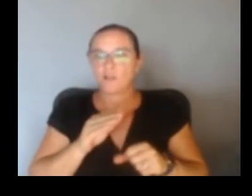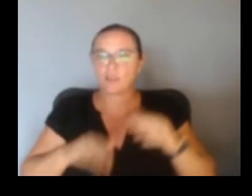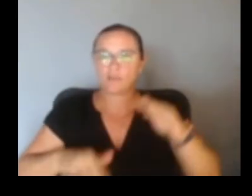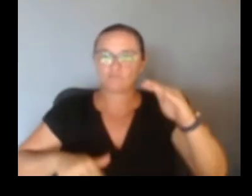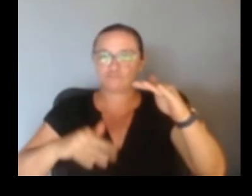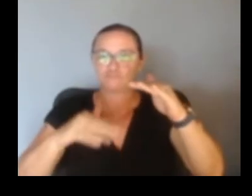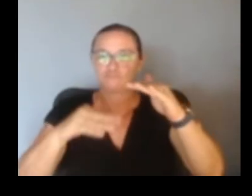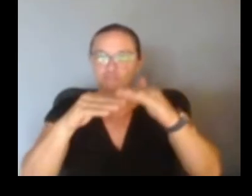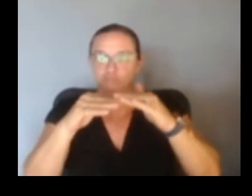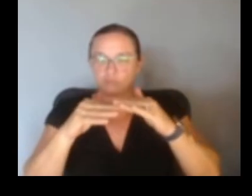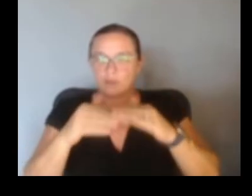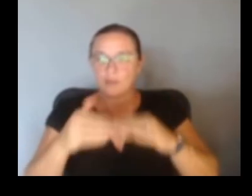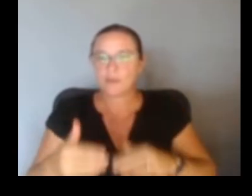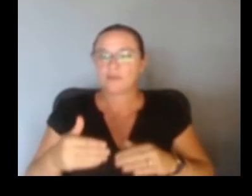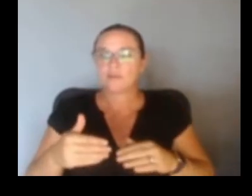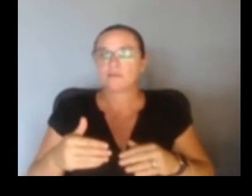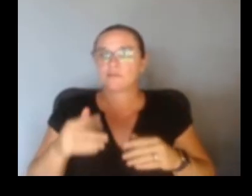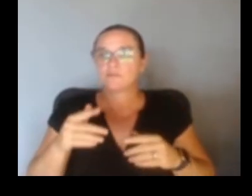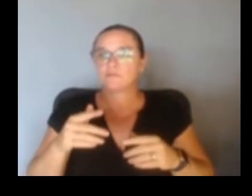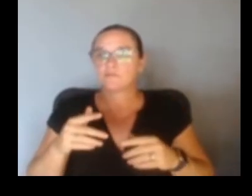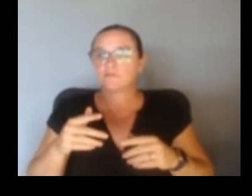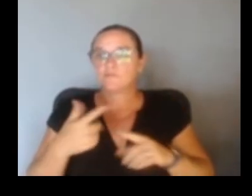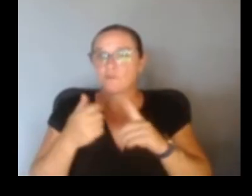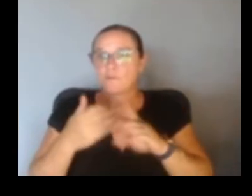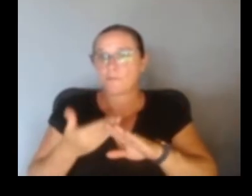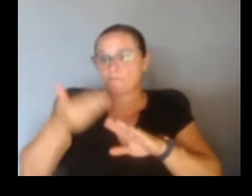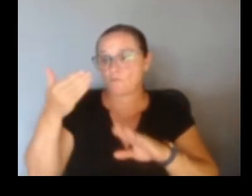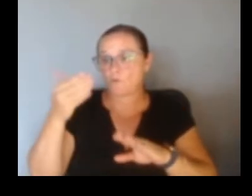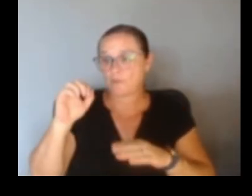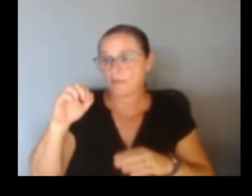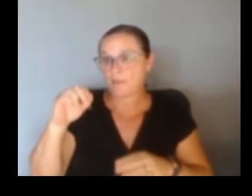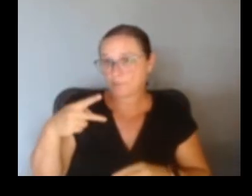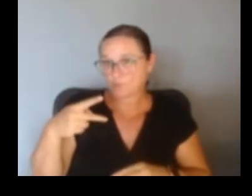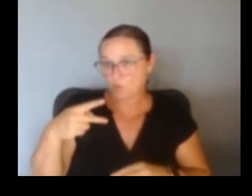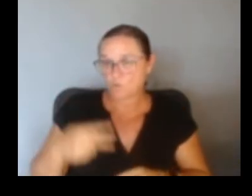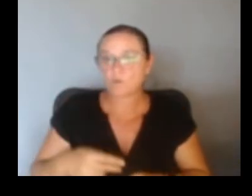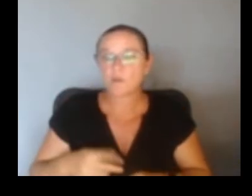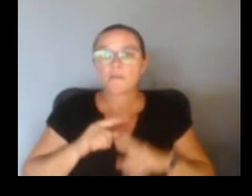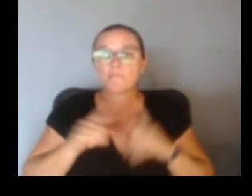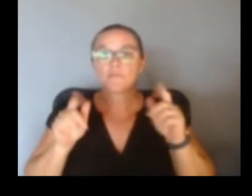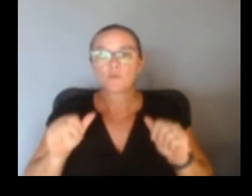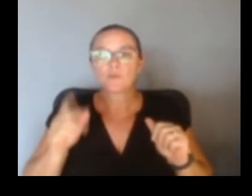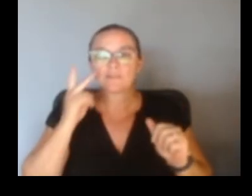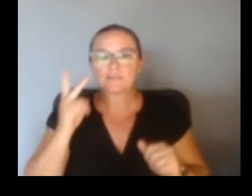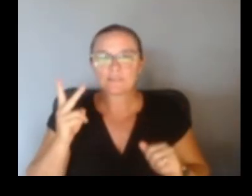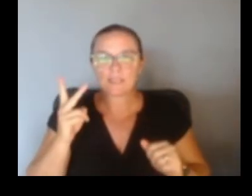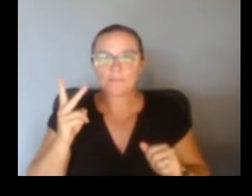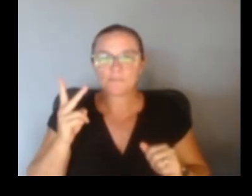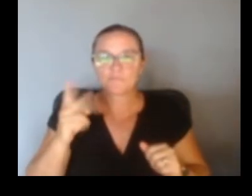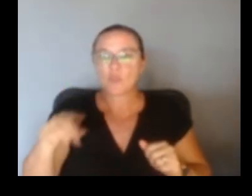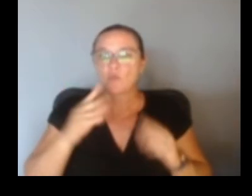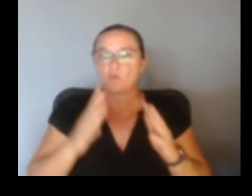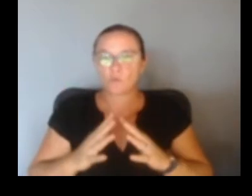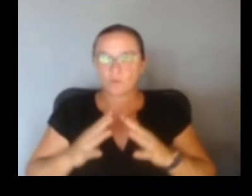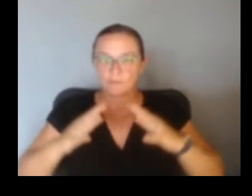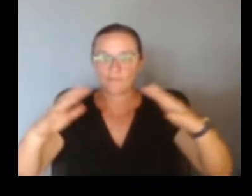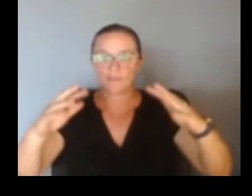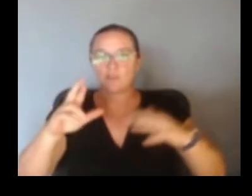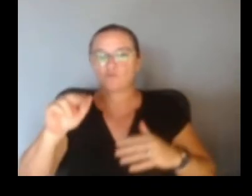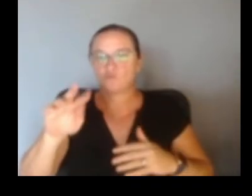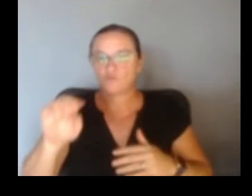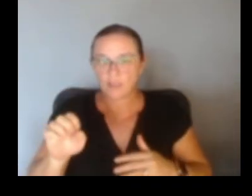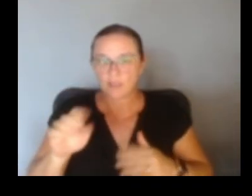had prior to the onset of the most recent episode. But as you can see, those inflation rates start off